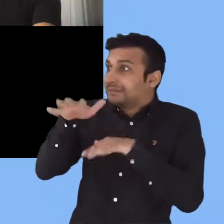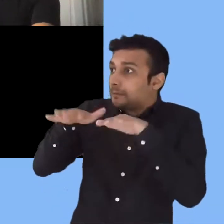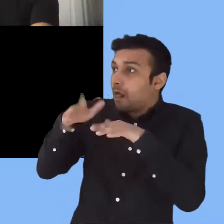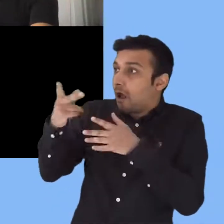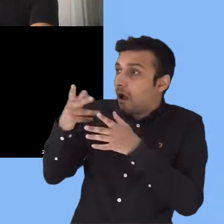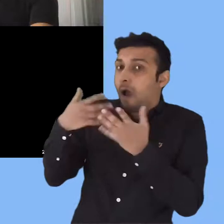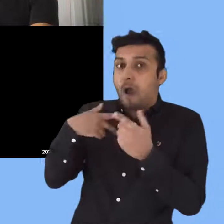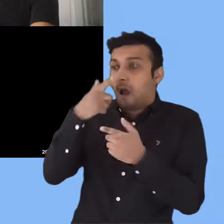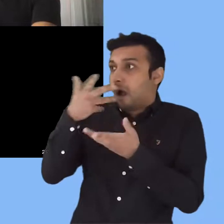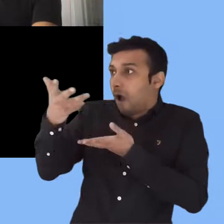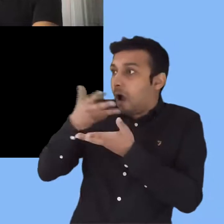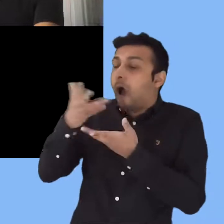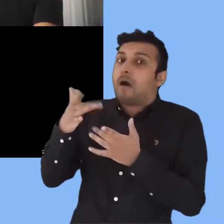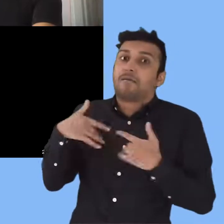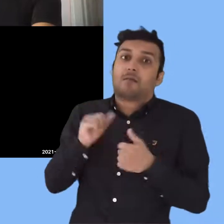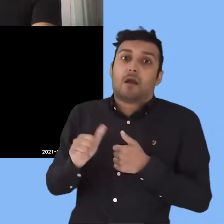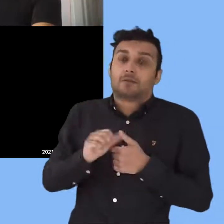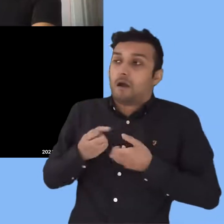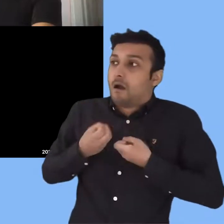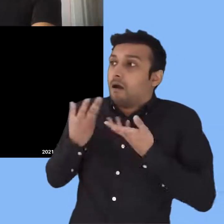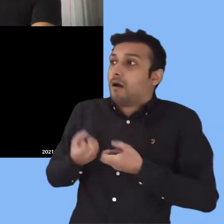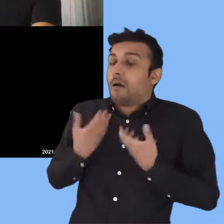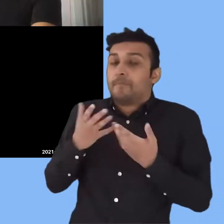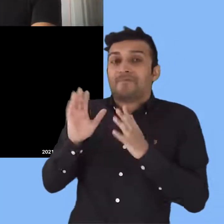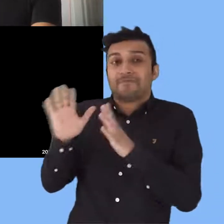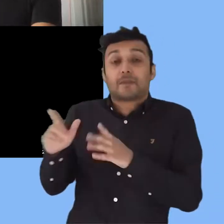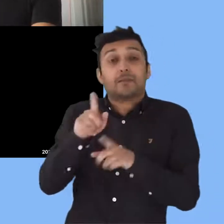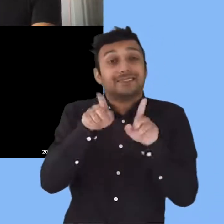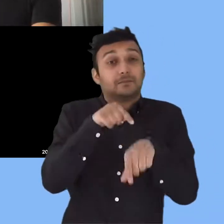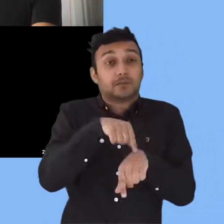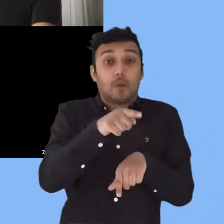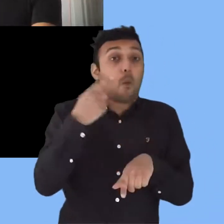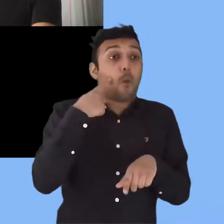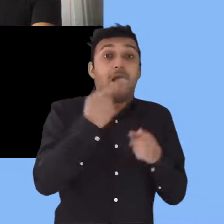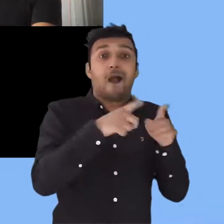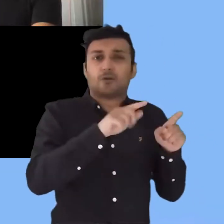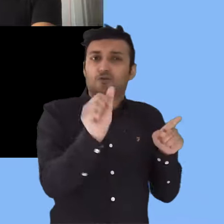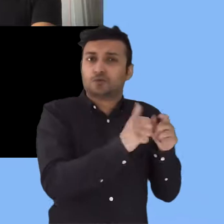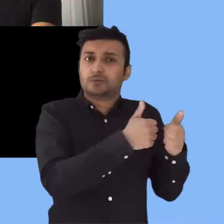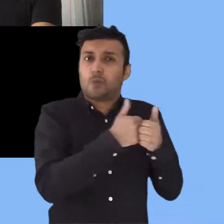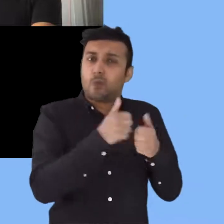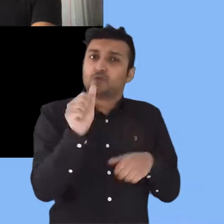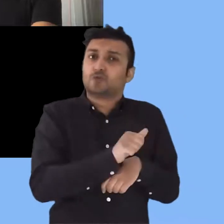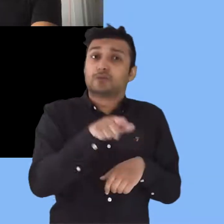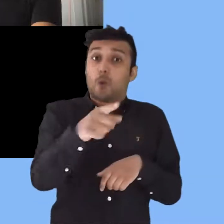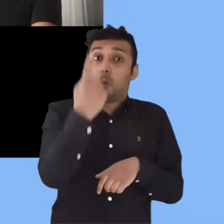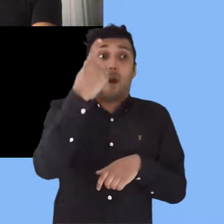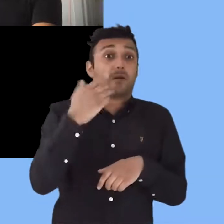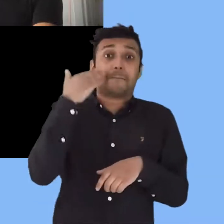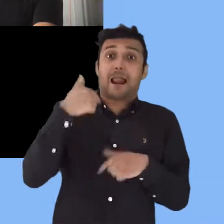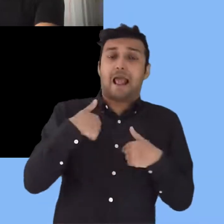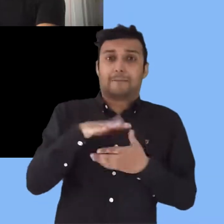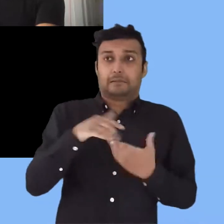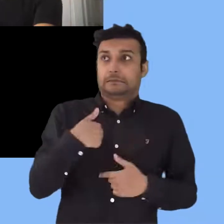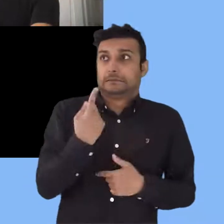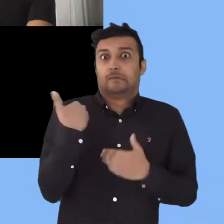really helpful. But your white colleagues should be supporting you. Just because you're the only Black practitioner in that setting, the